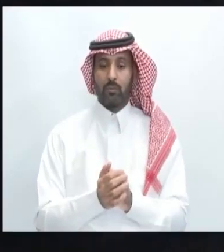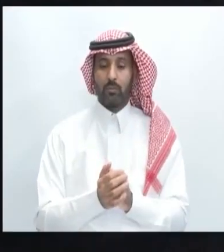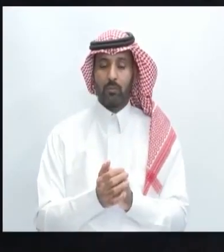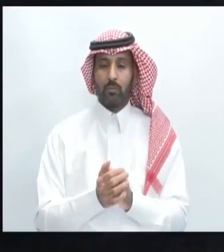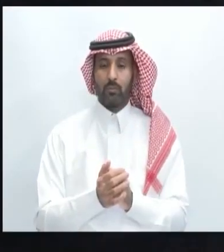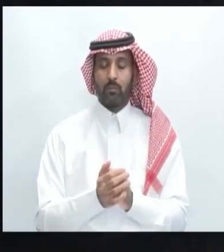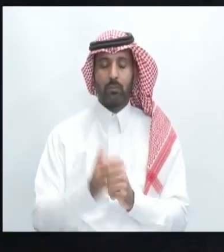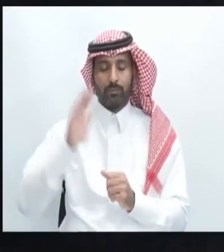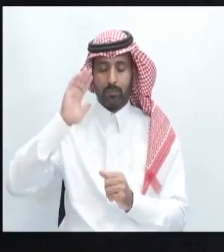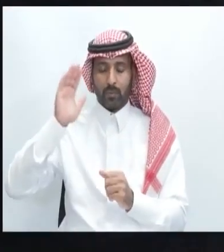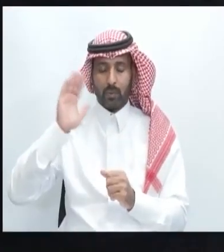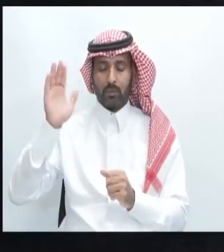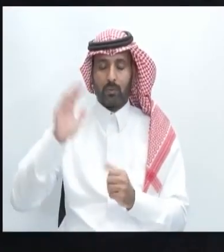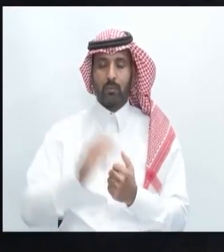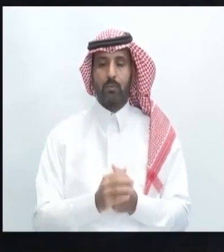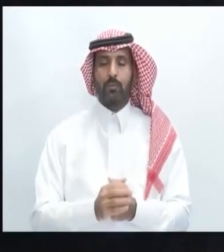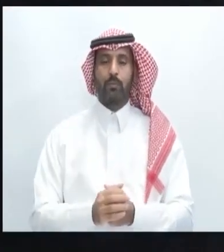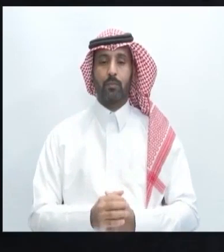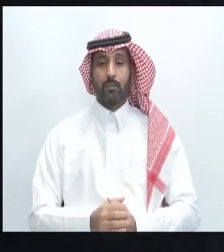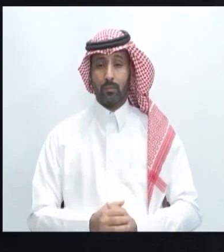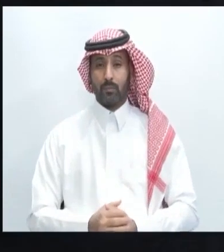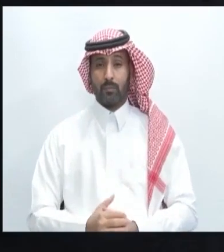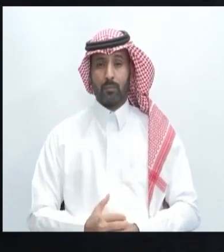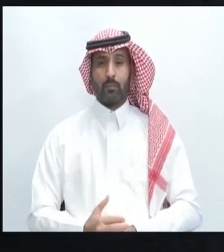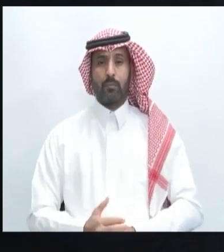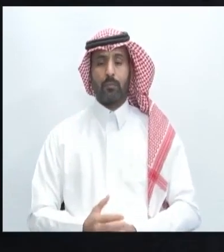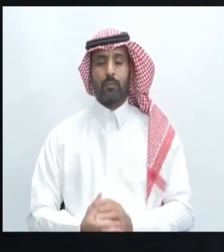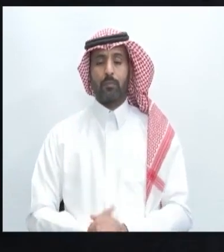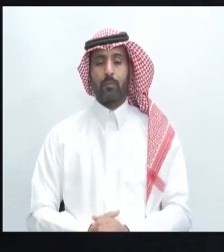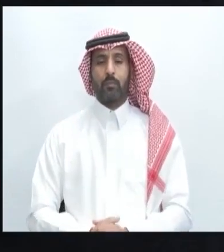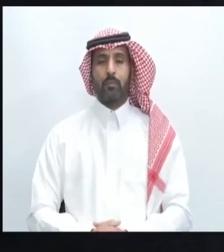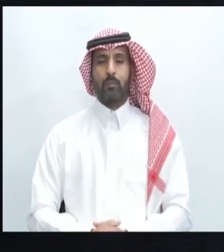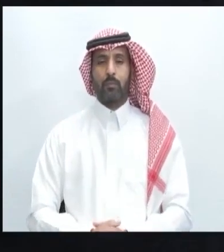See you next lesson, inshallah. Subhanakallahumma bihamdik. Ashhadu an la ilaha illa anta astaghfiruka wa atubu ilayk. Assalamu alaikum.